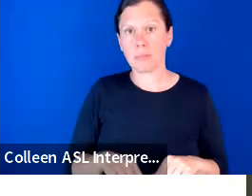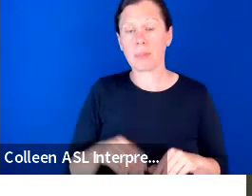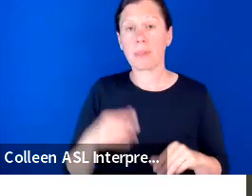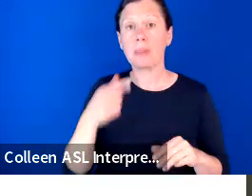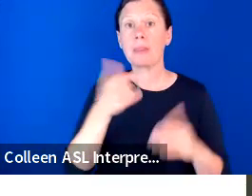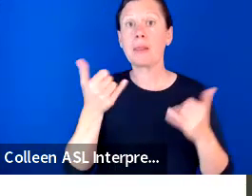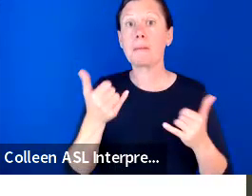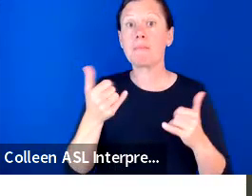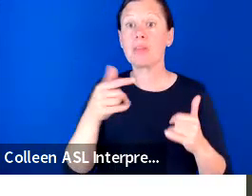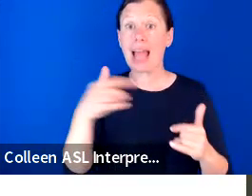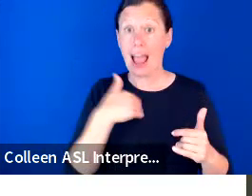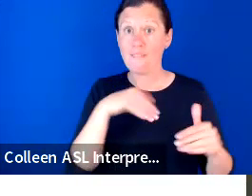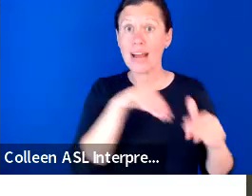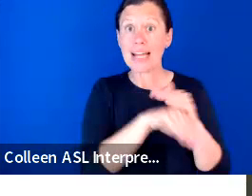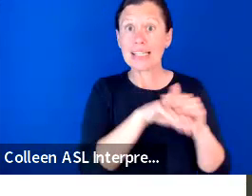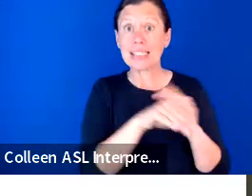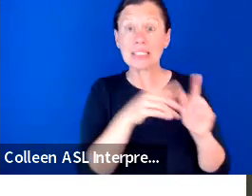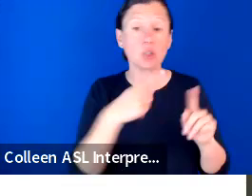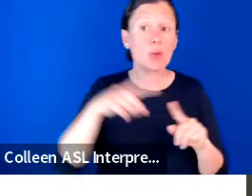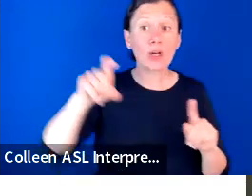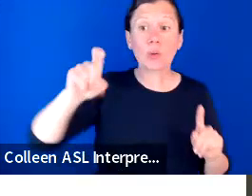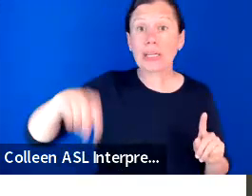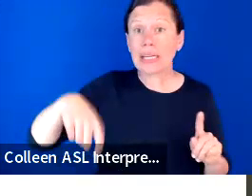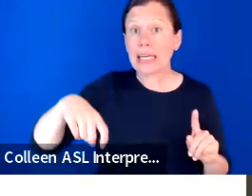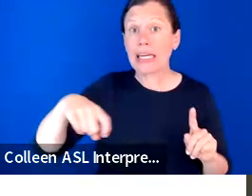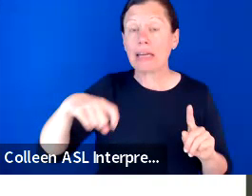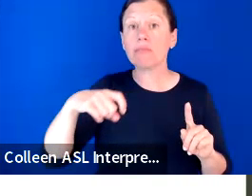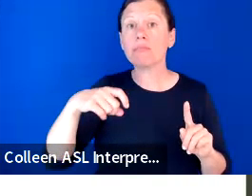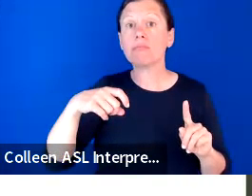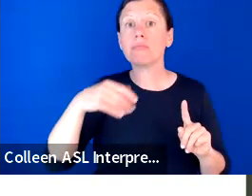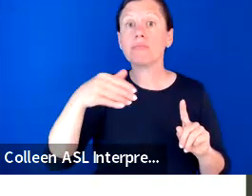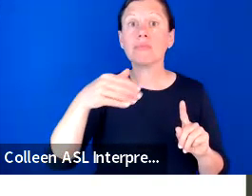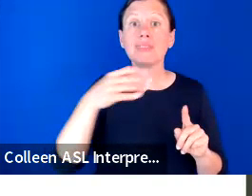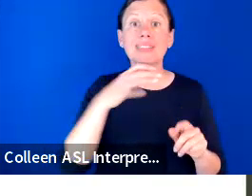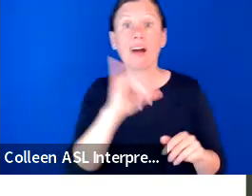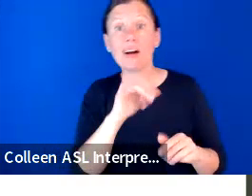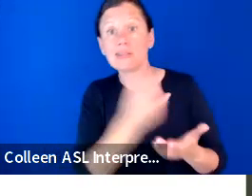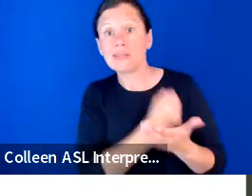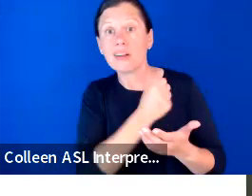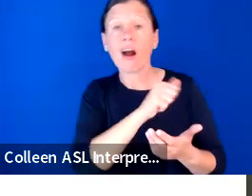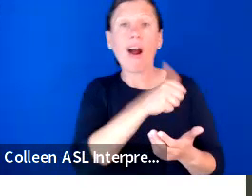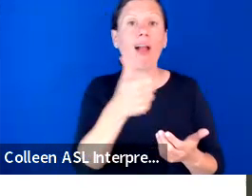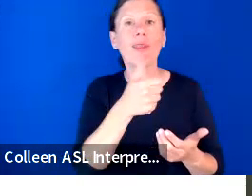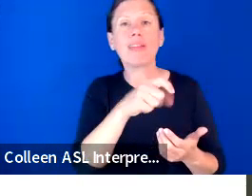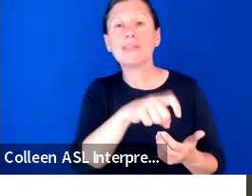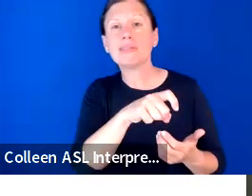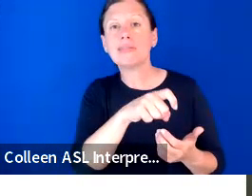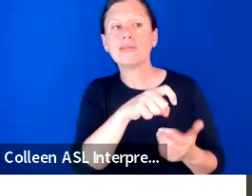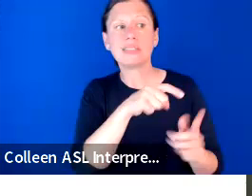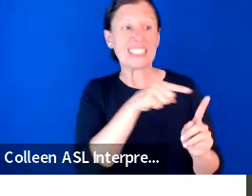they need care. They're also able to qualify through one of the other pathways if they meet those requirements.